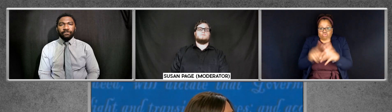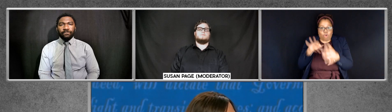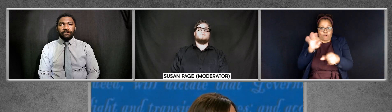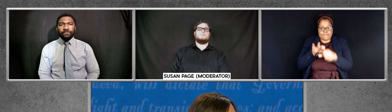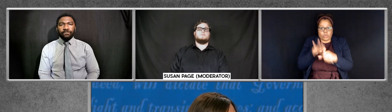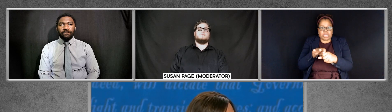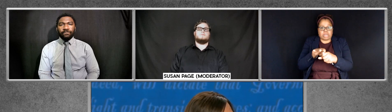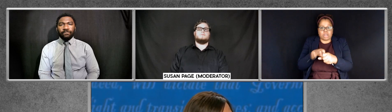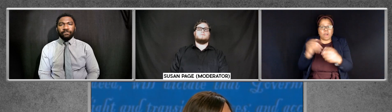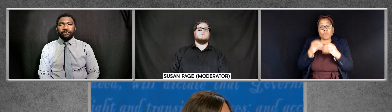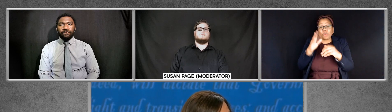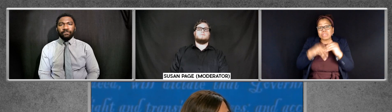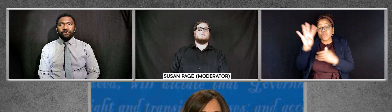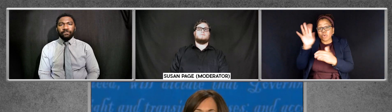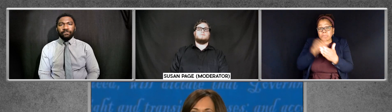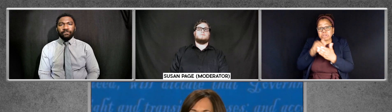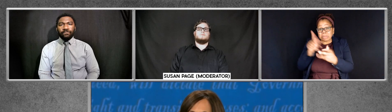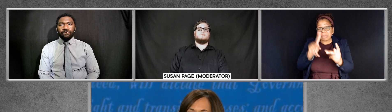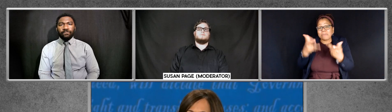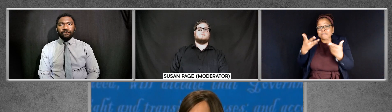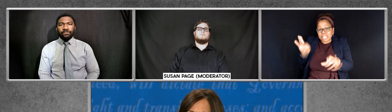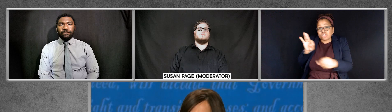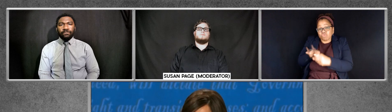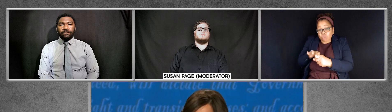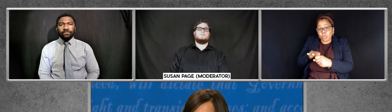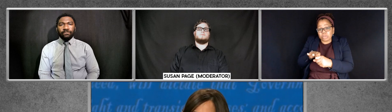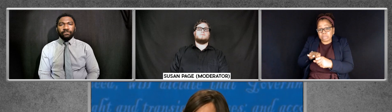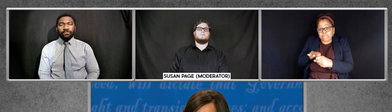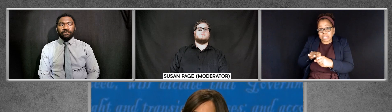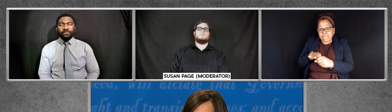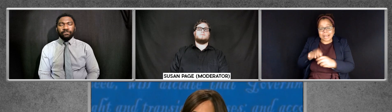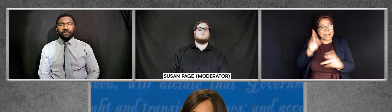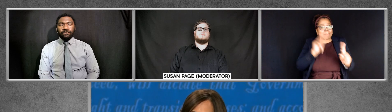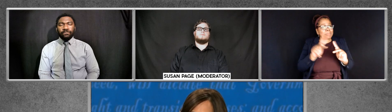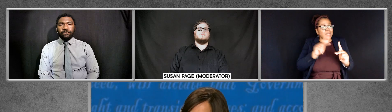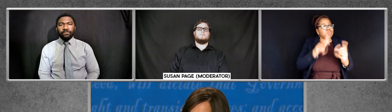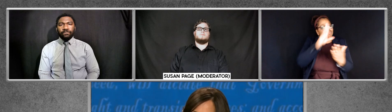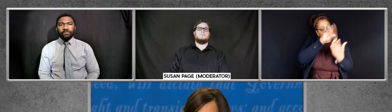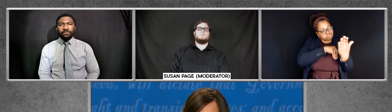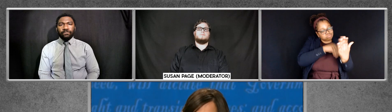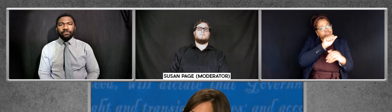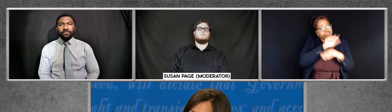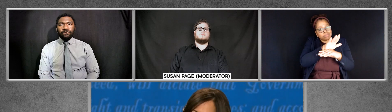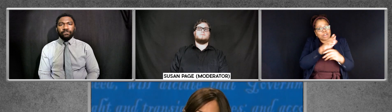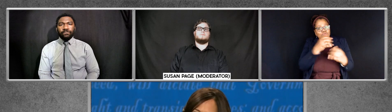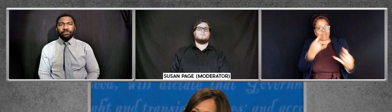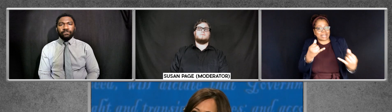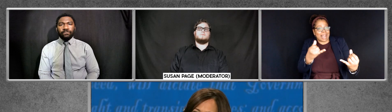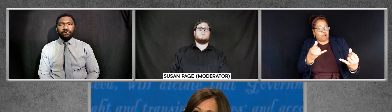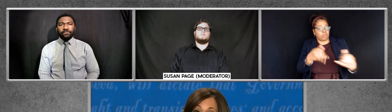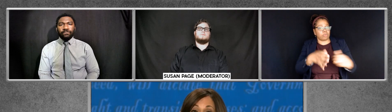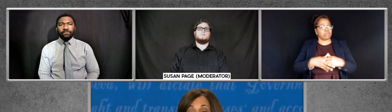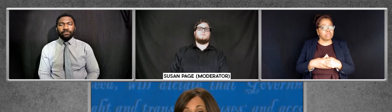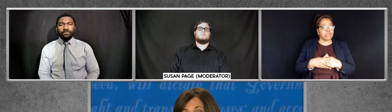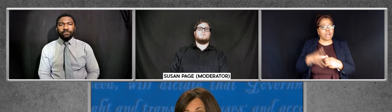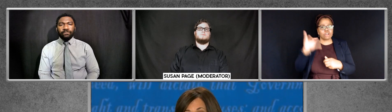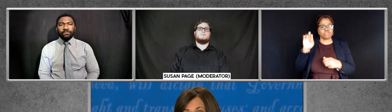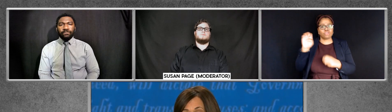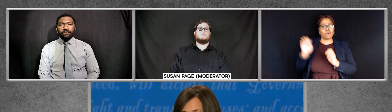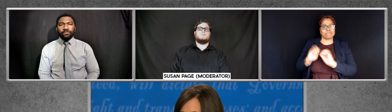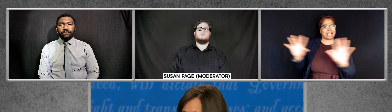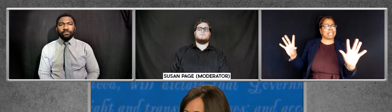people have voted. People are in the process of voting right now. And so Joe has been very clear, as the